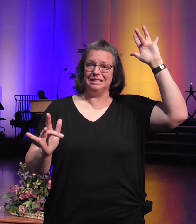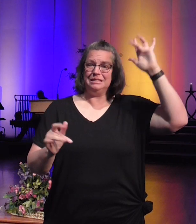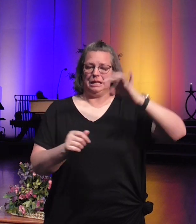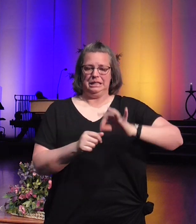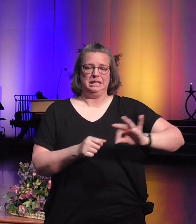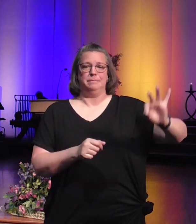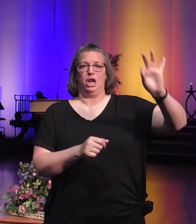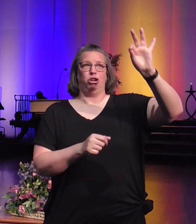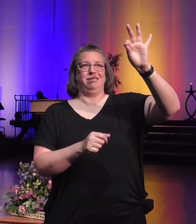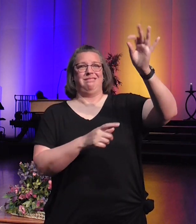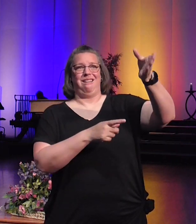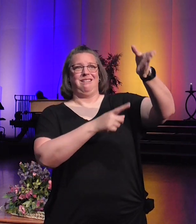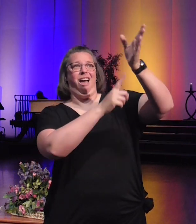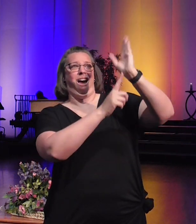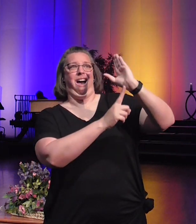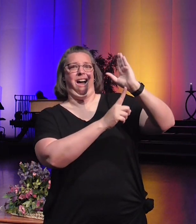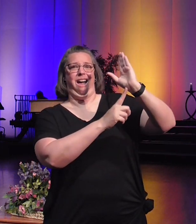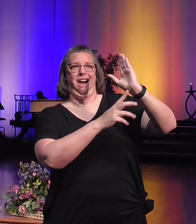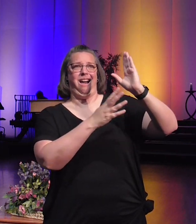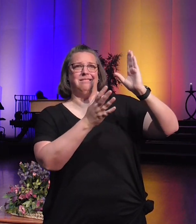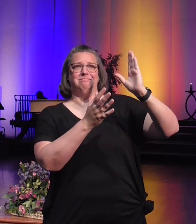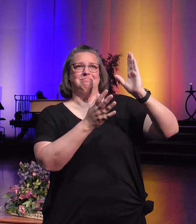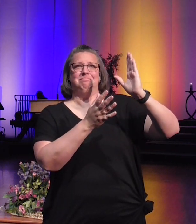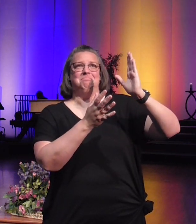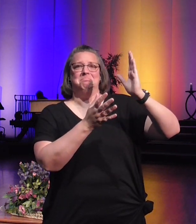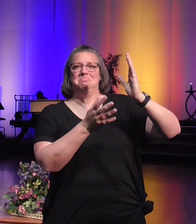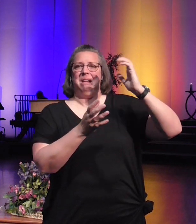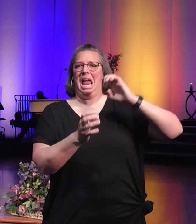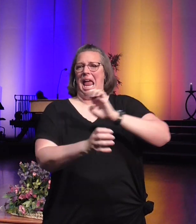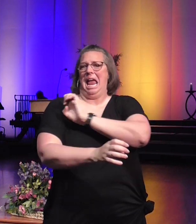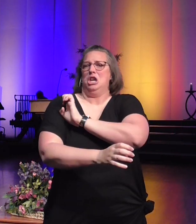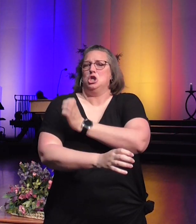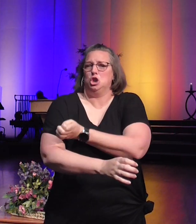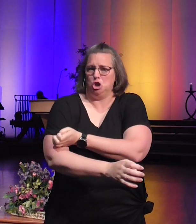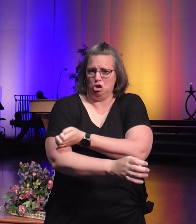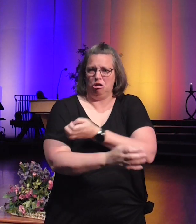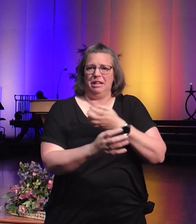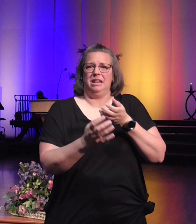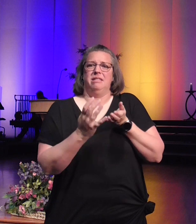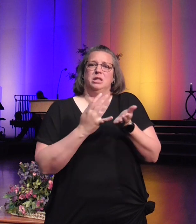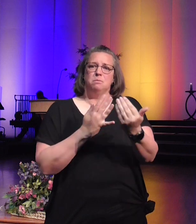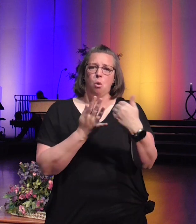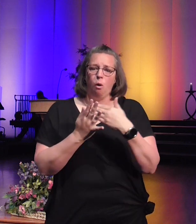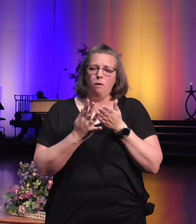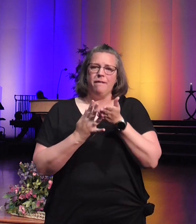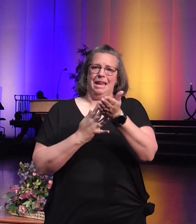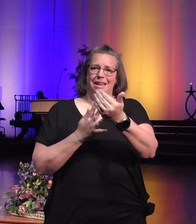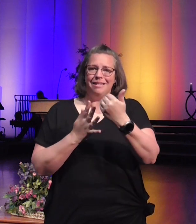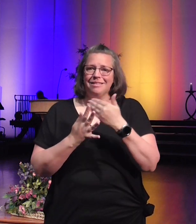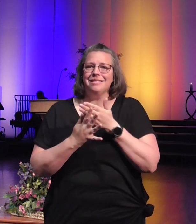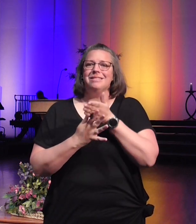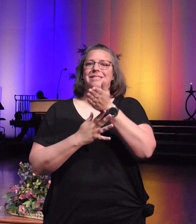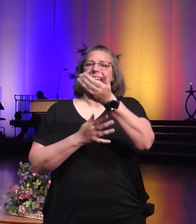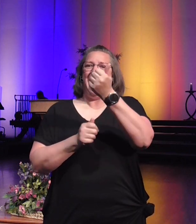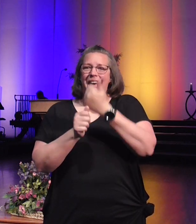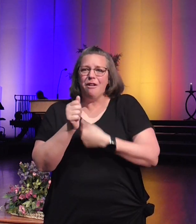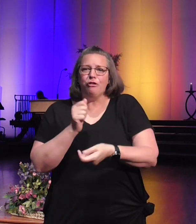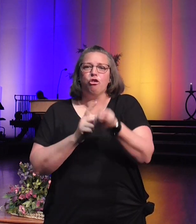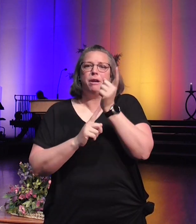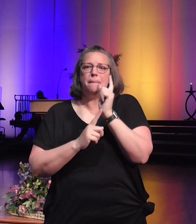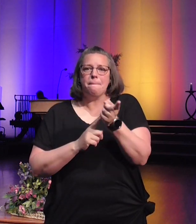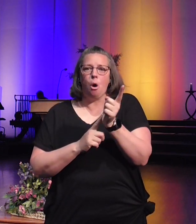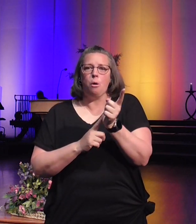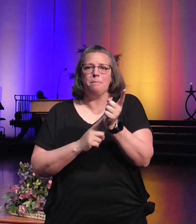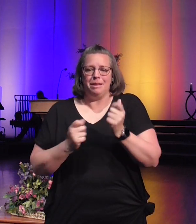Spirit, God, divine energy that moves in, through, and around us in every moment. It